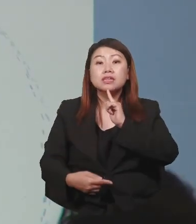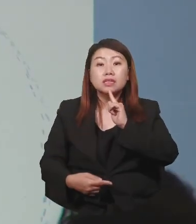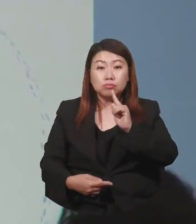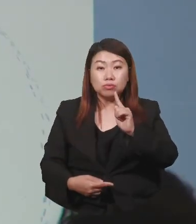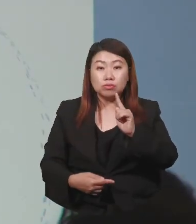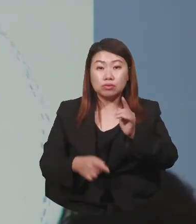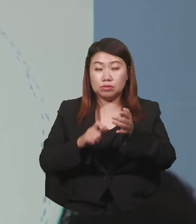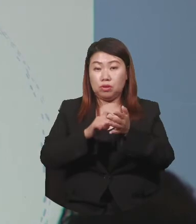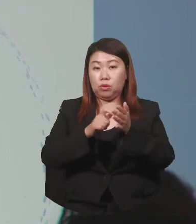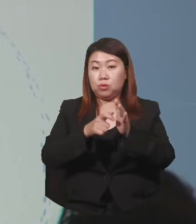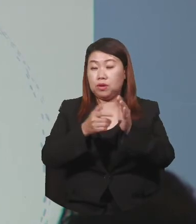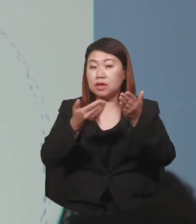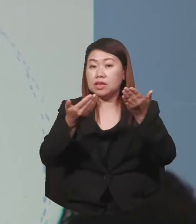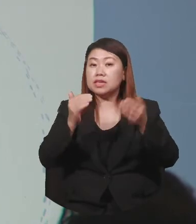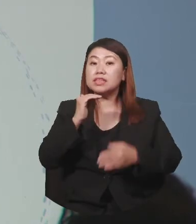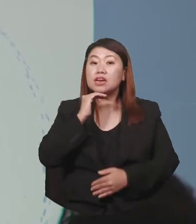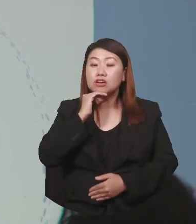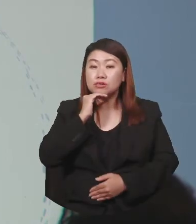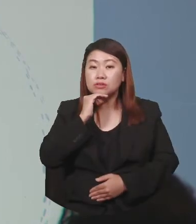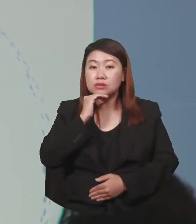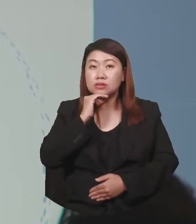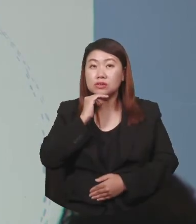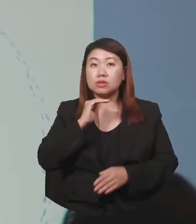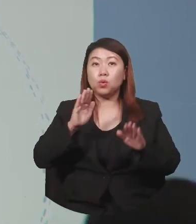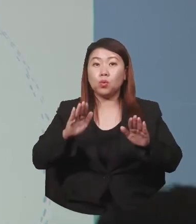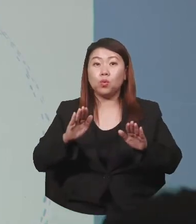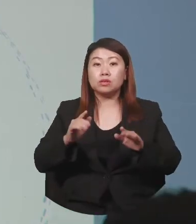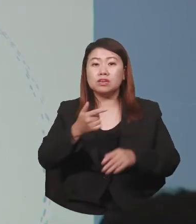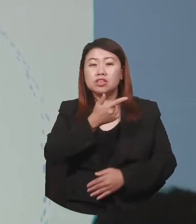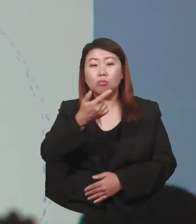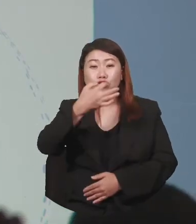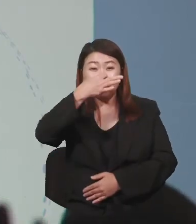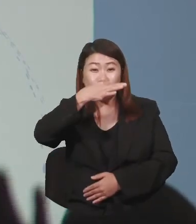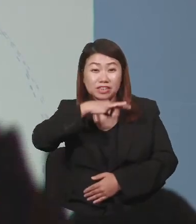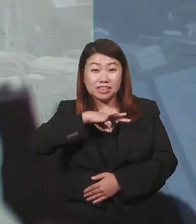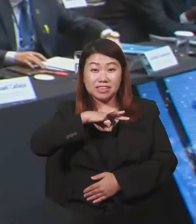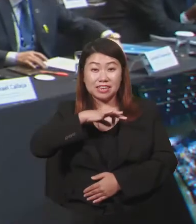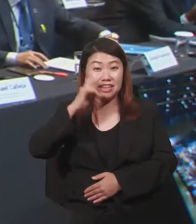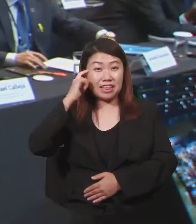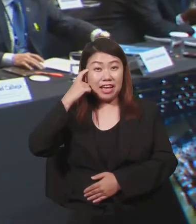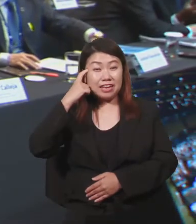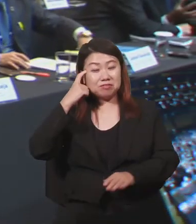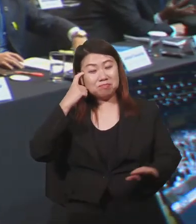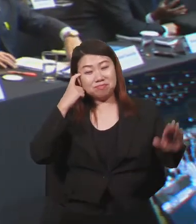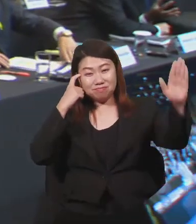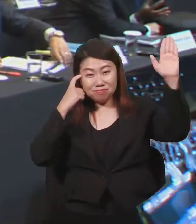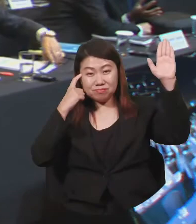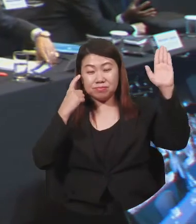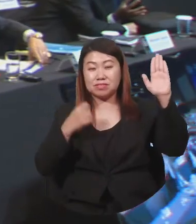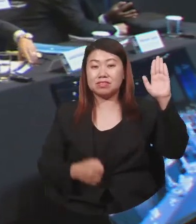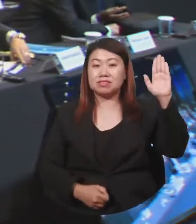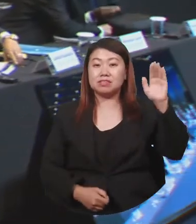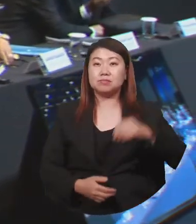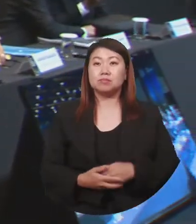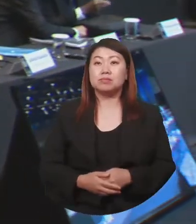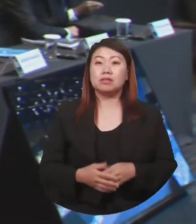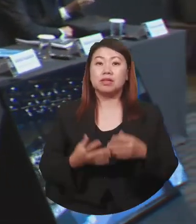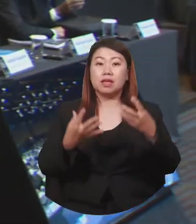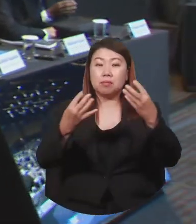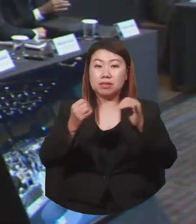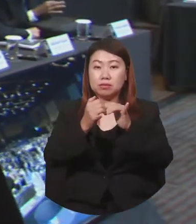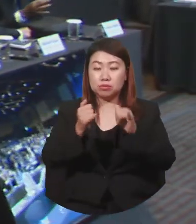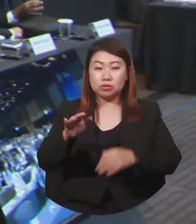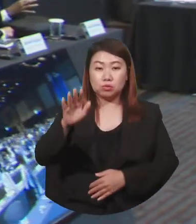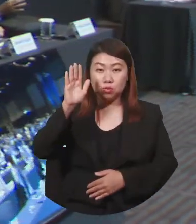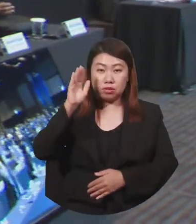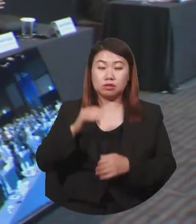today? Please raise your hand if you learned something new. I don't see a lot of hands. Oh, I do. Okay, thank you so much. That means it